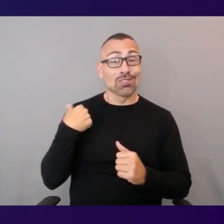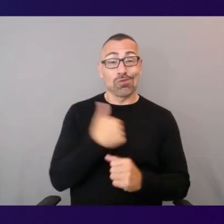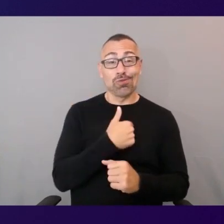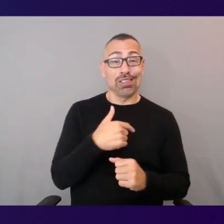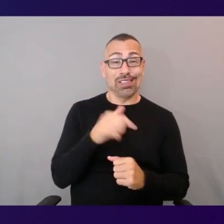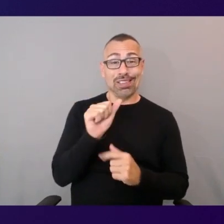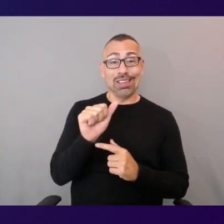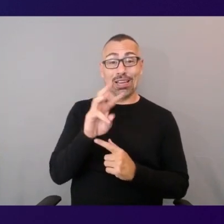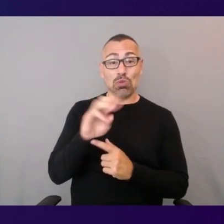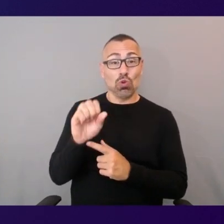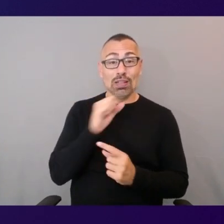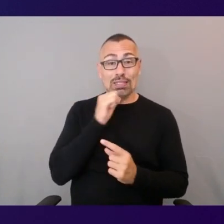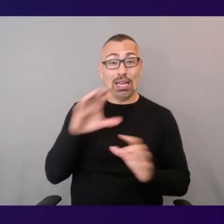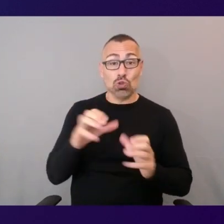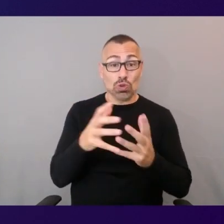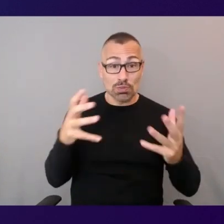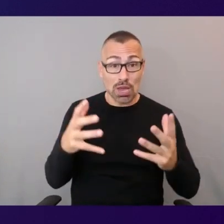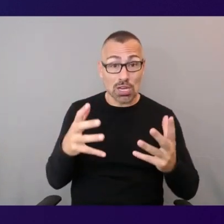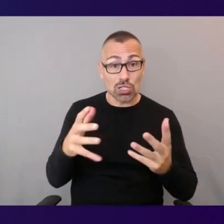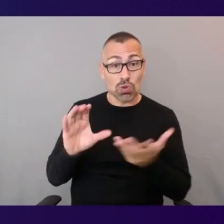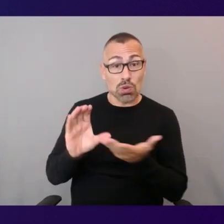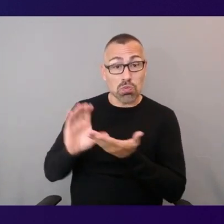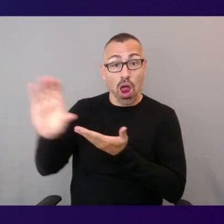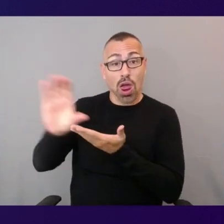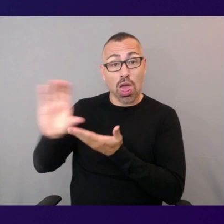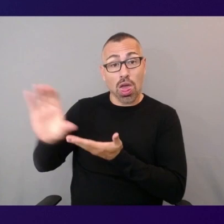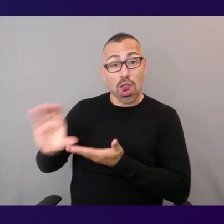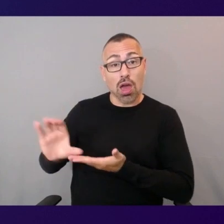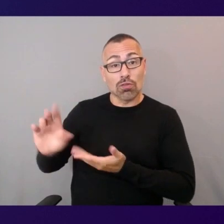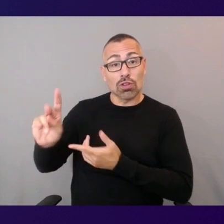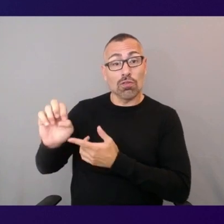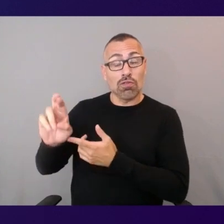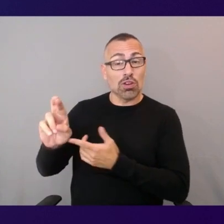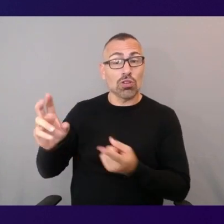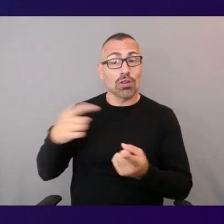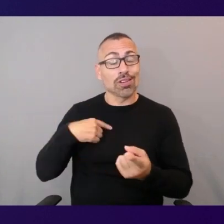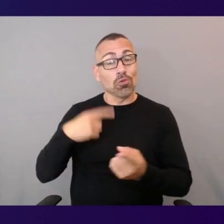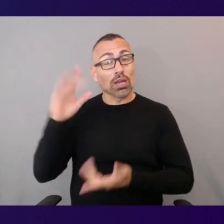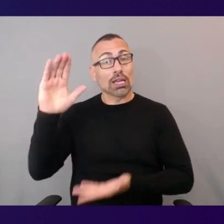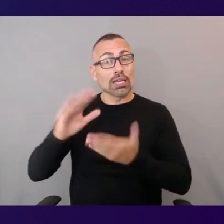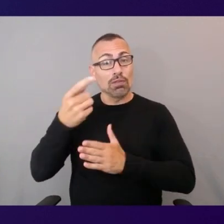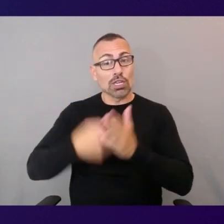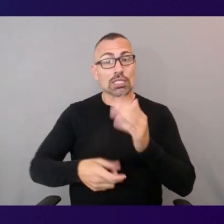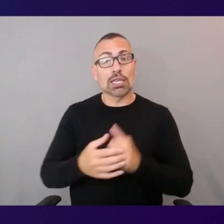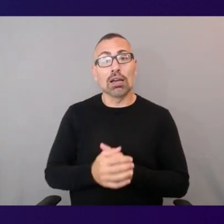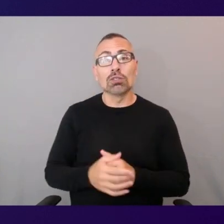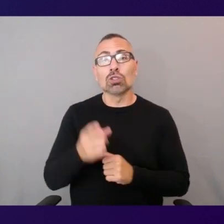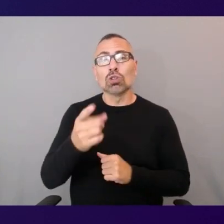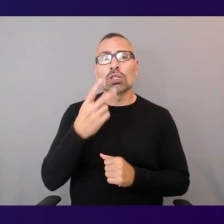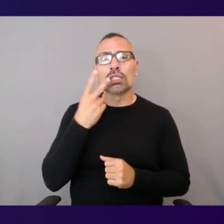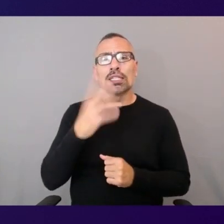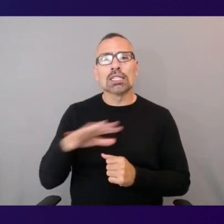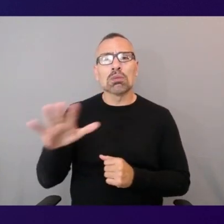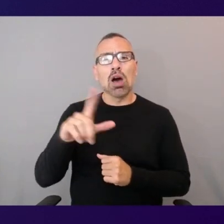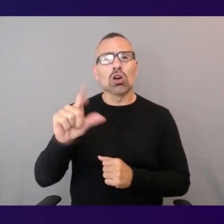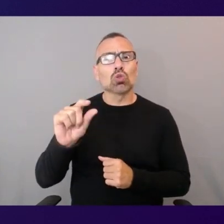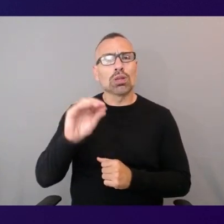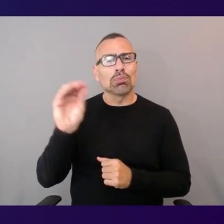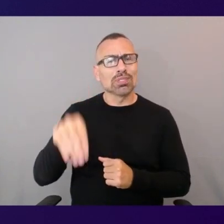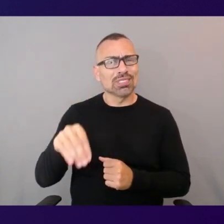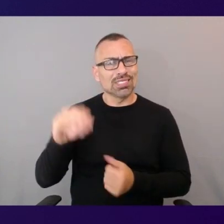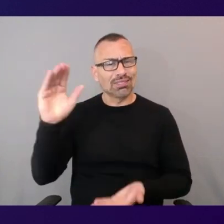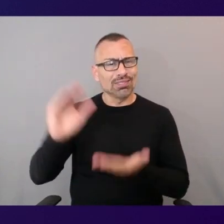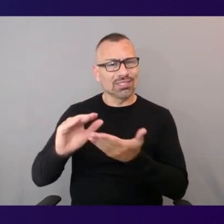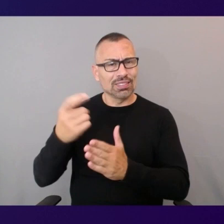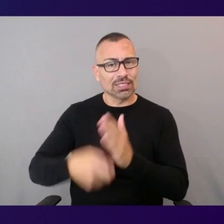So around 20%, as you can see here, and with the two different pricing examples here, it's a good chunk of